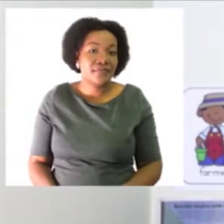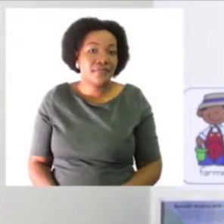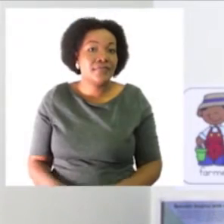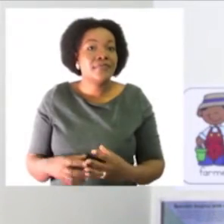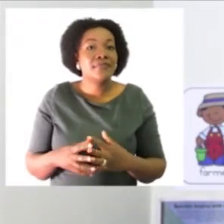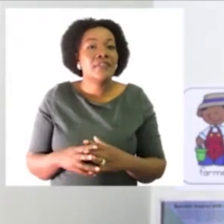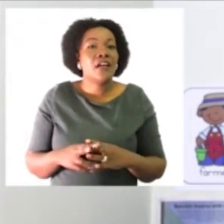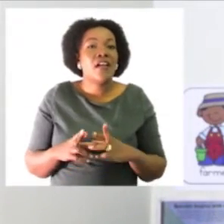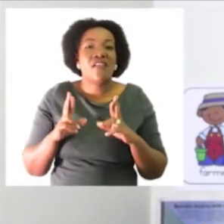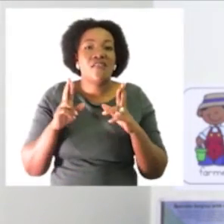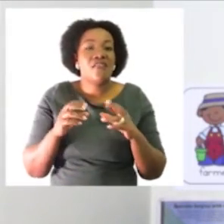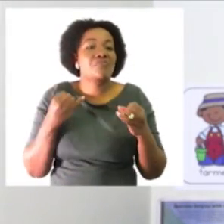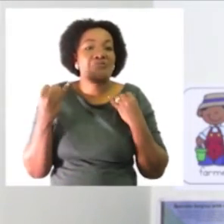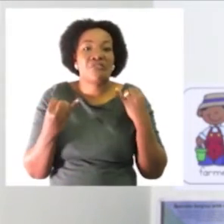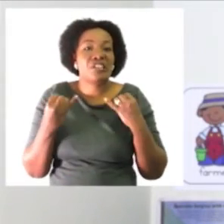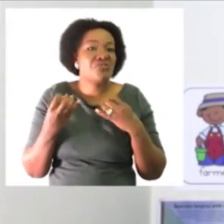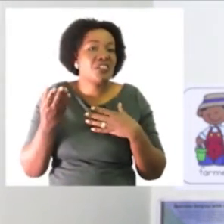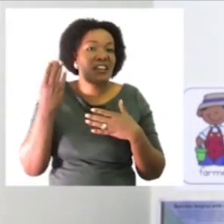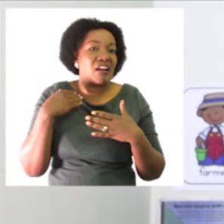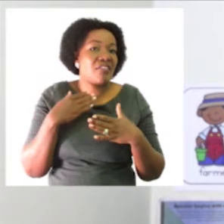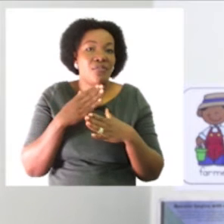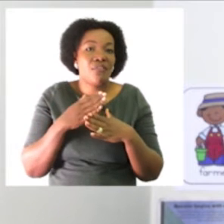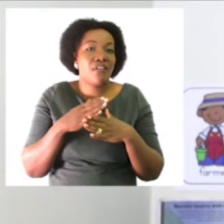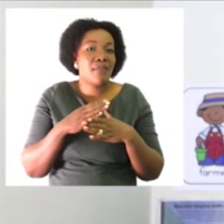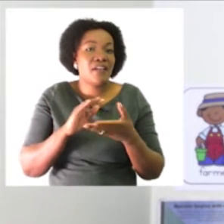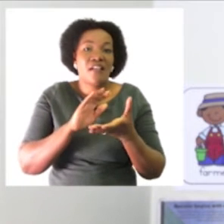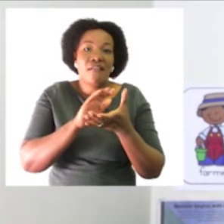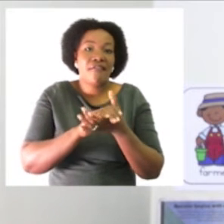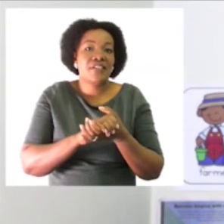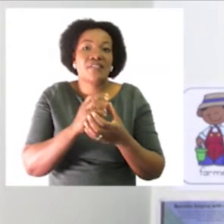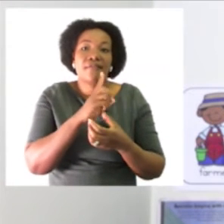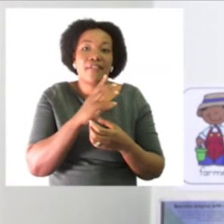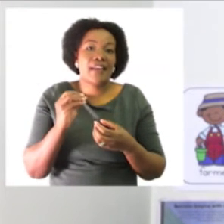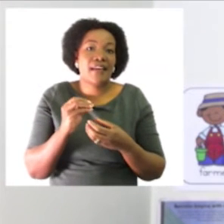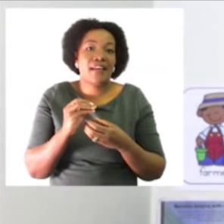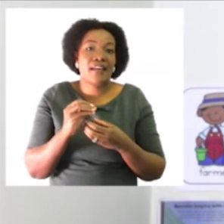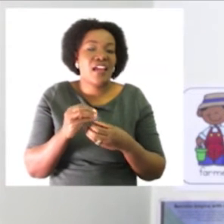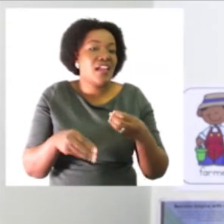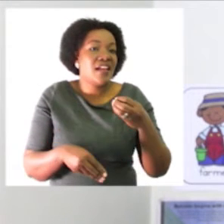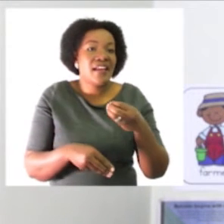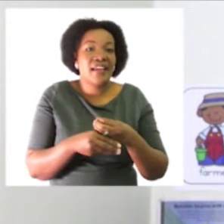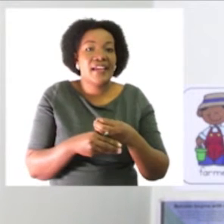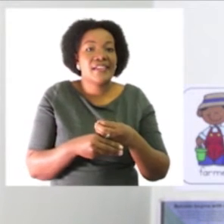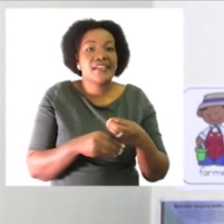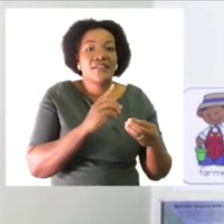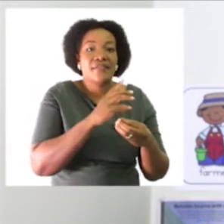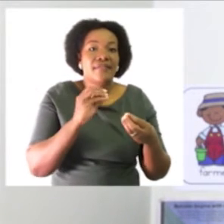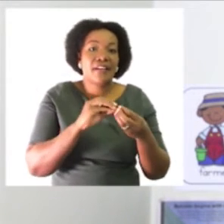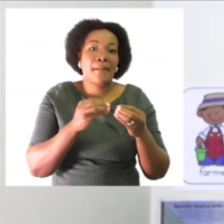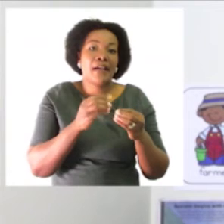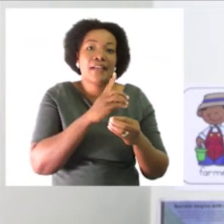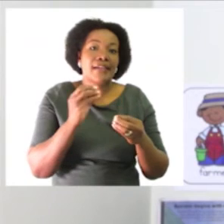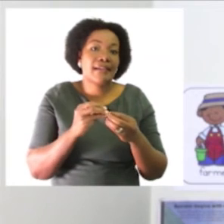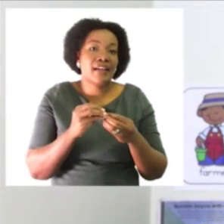Alright, I hope you have enjoyed our previous lesson about bonding of the tens, adding up the tens and so on. I would like for you to